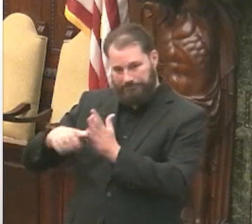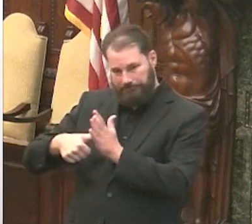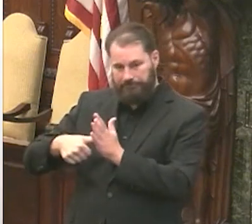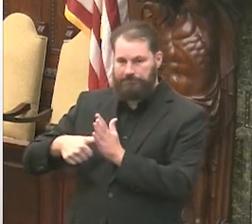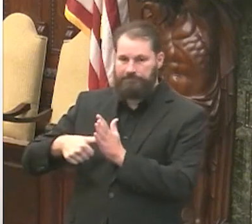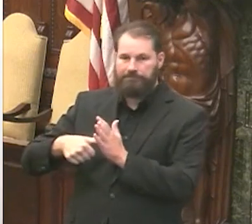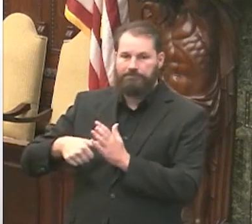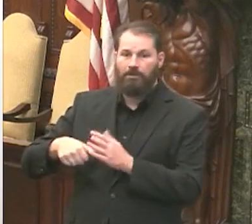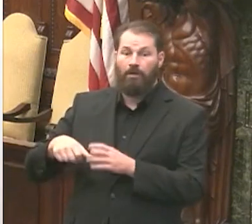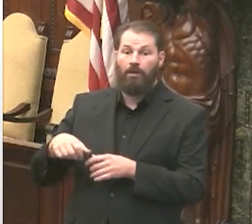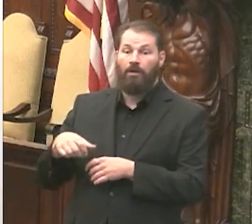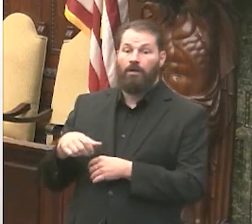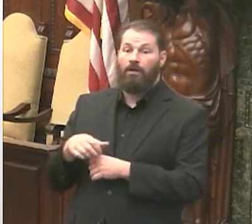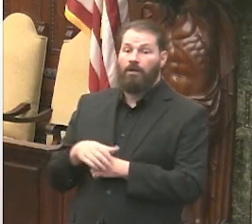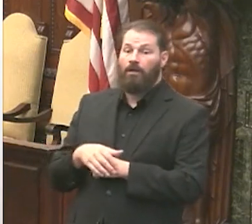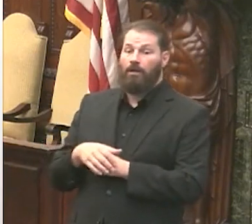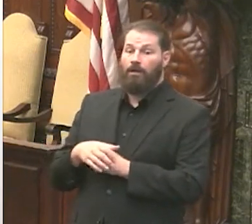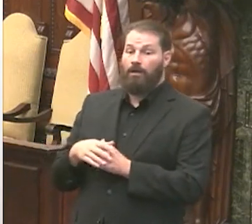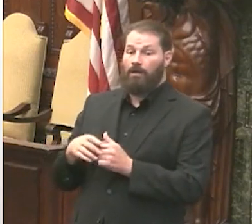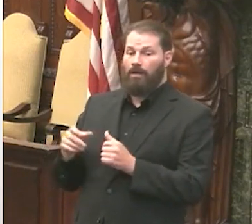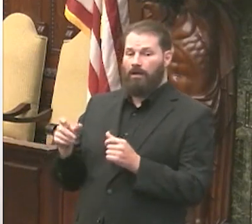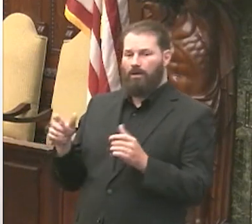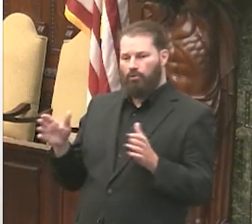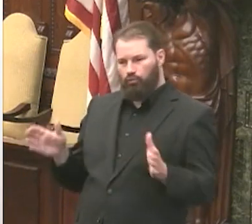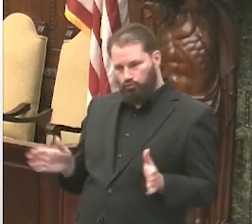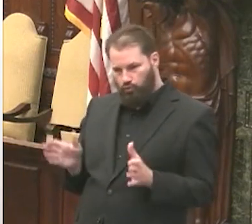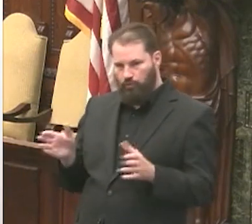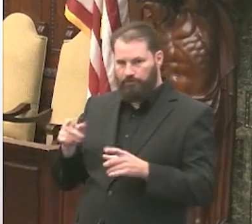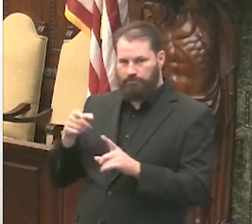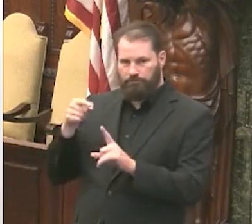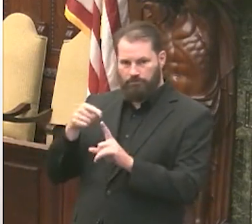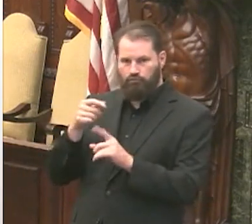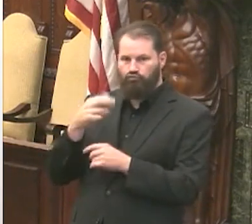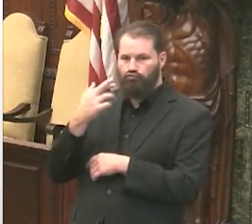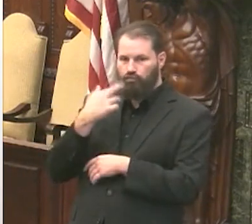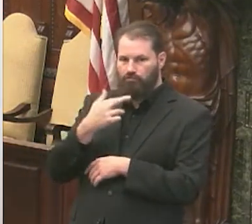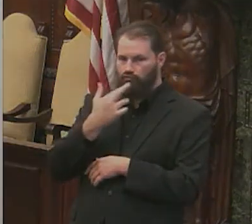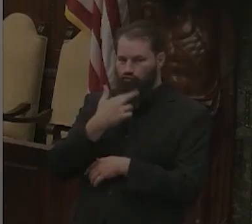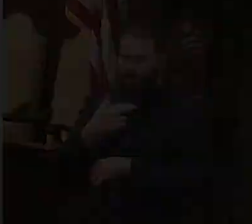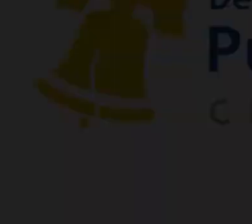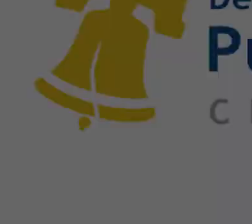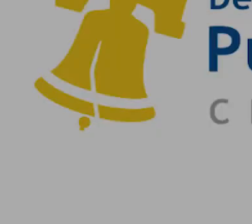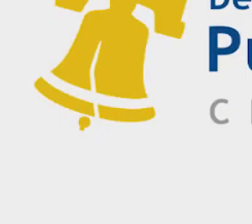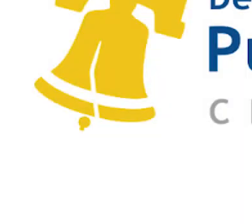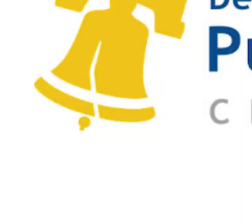audiences, that we want to encourage the restaurants to take advantage of outdoor dining as much as possible.